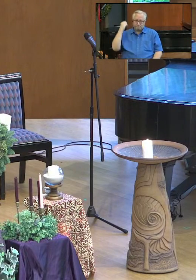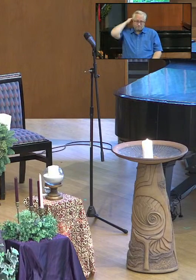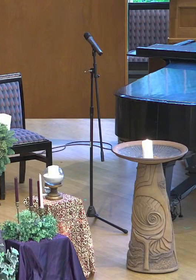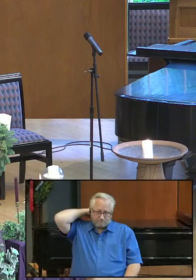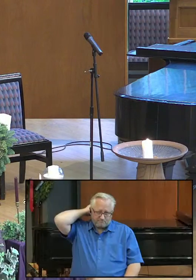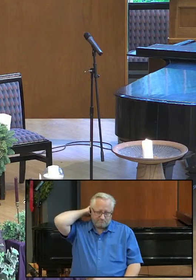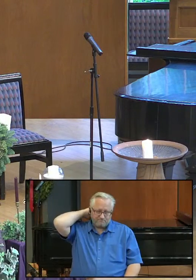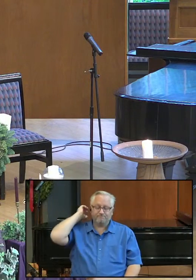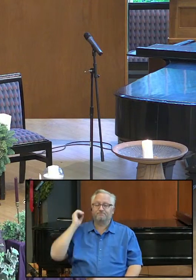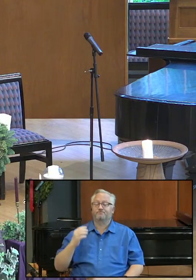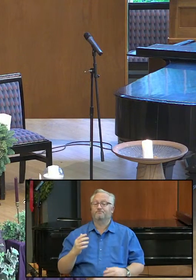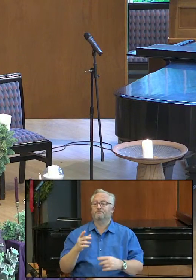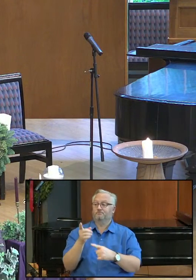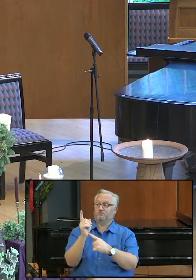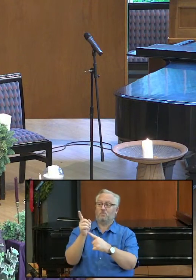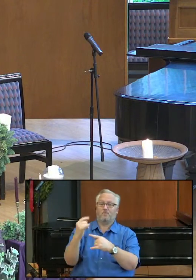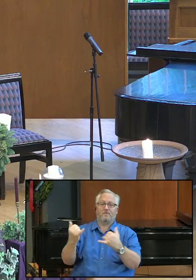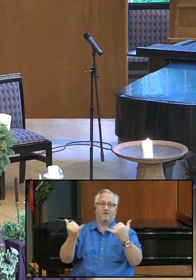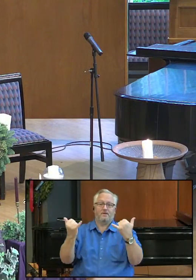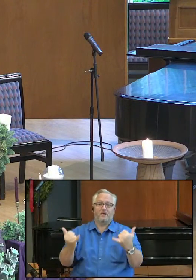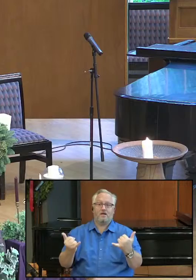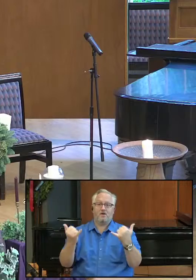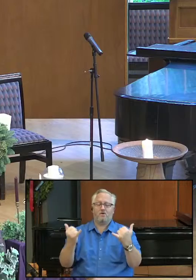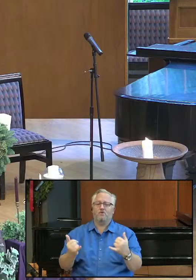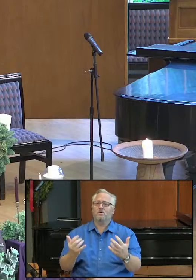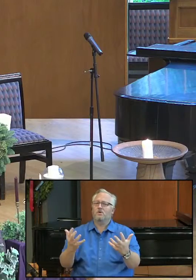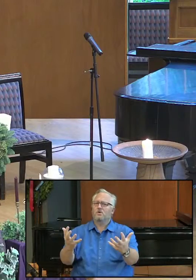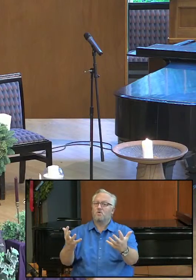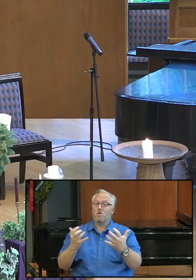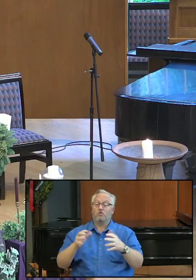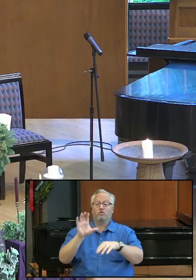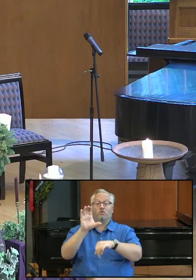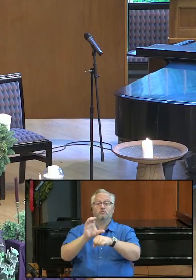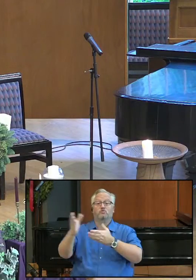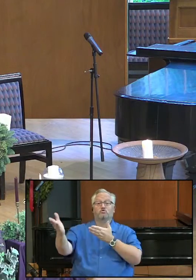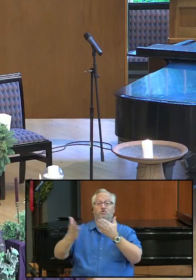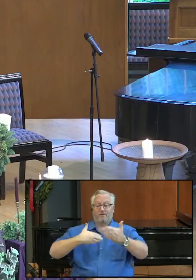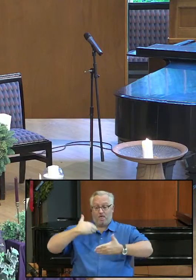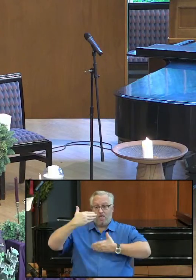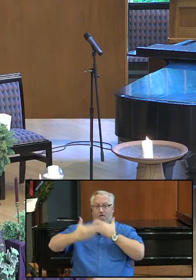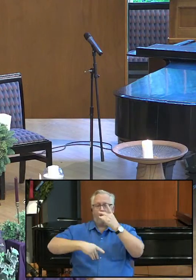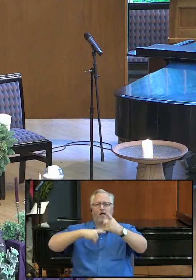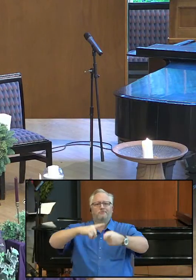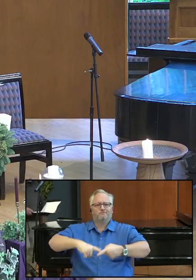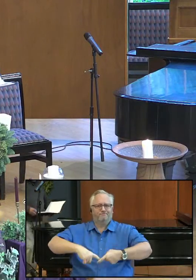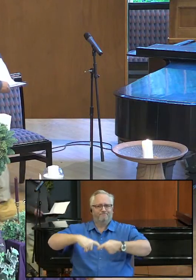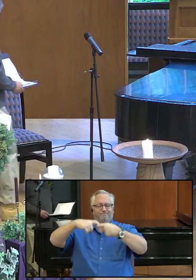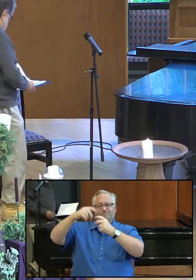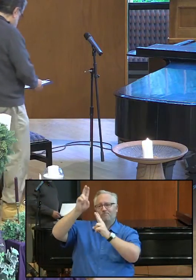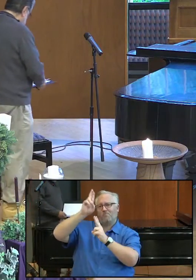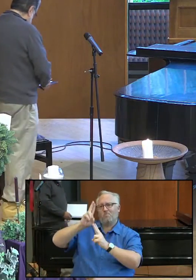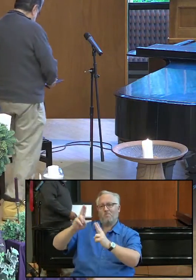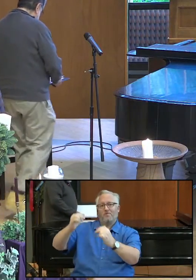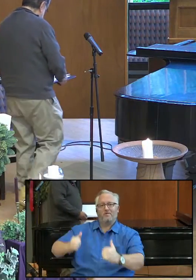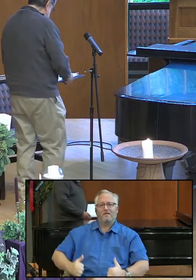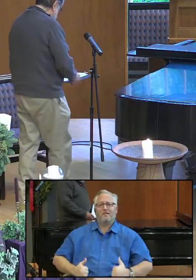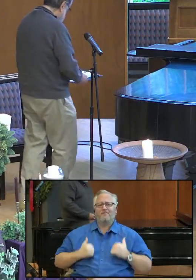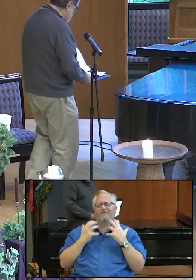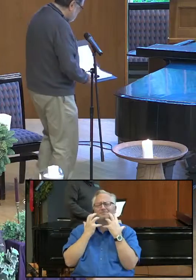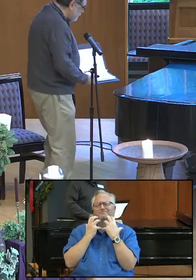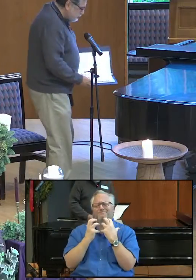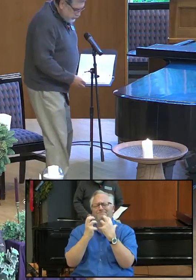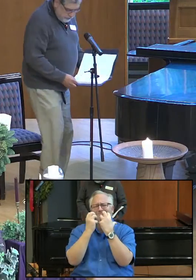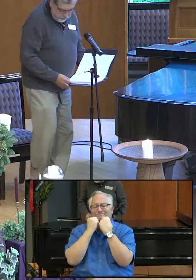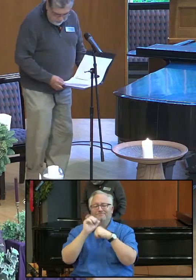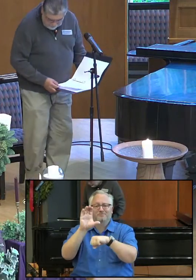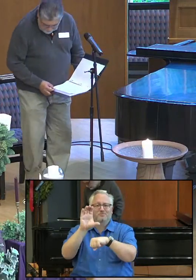At this moment, we would like to pause to honor the life of a dearly beloved